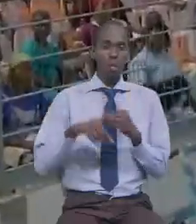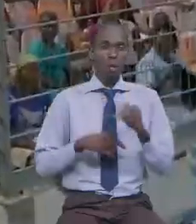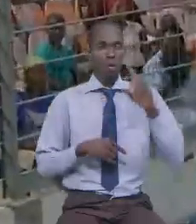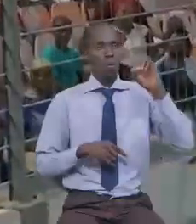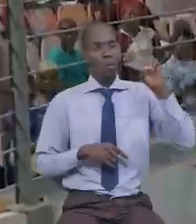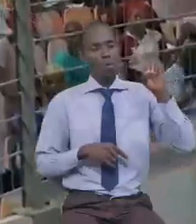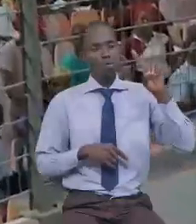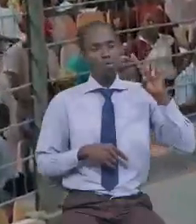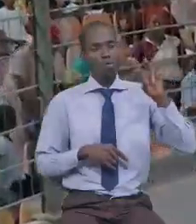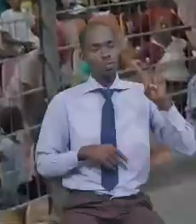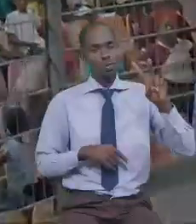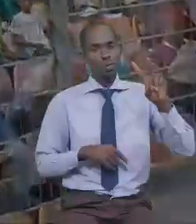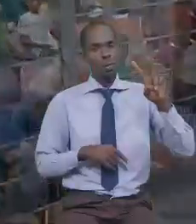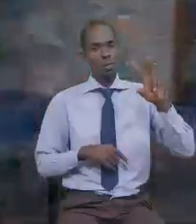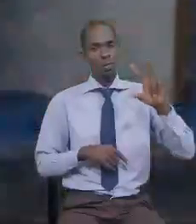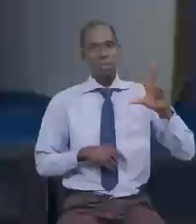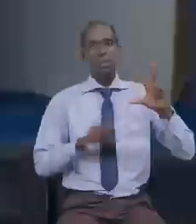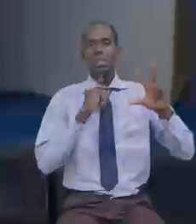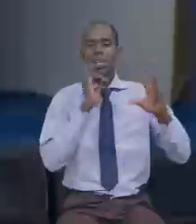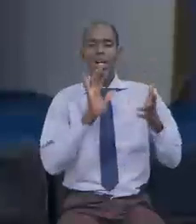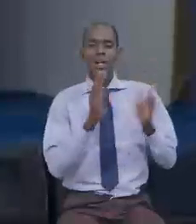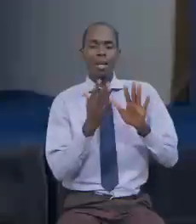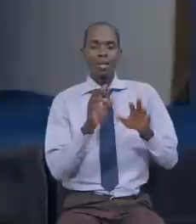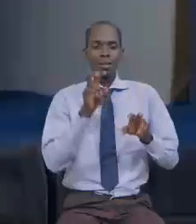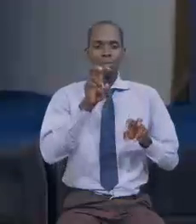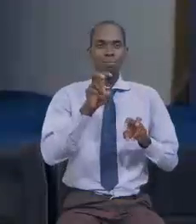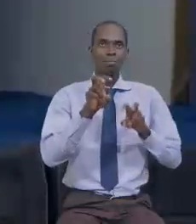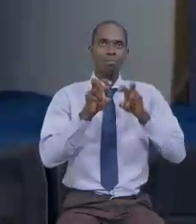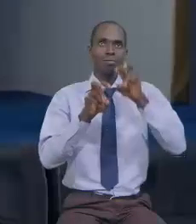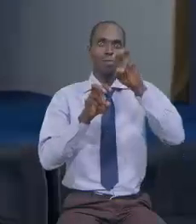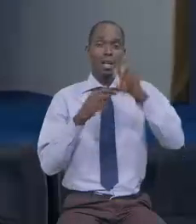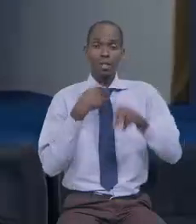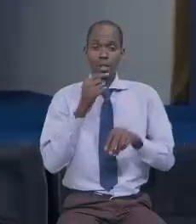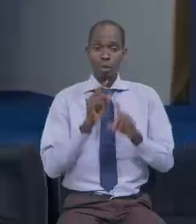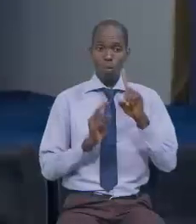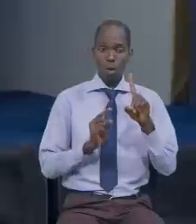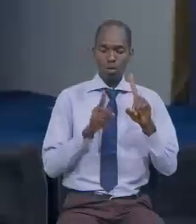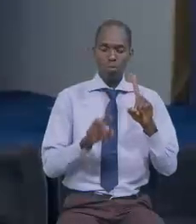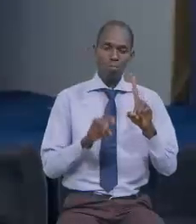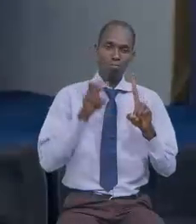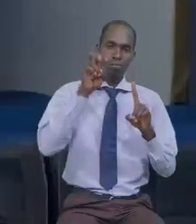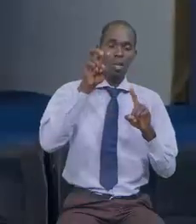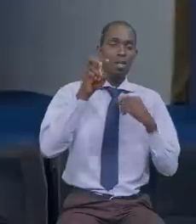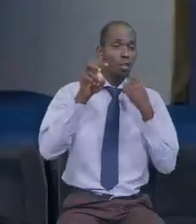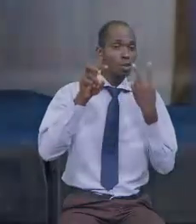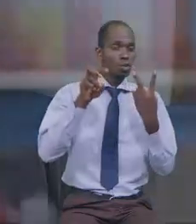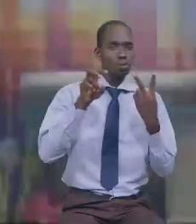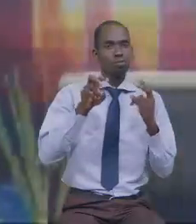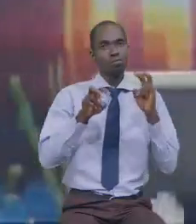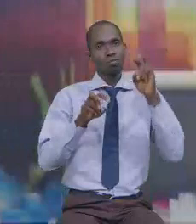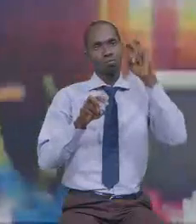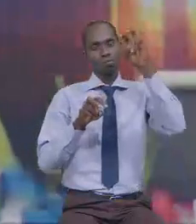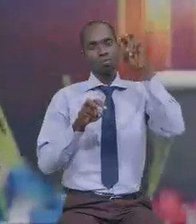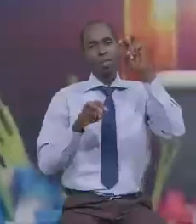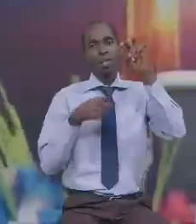1, 2, 3. It's like a ladder. And I say 1, you go up. I say 2, you go up again. I